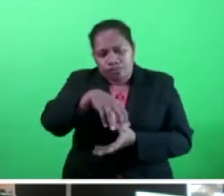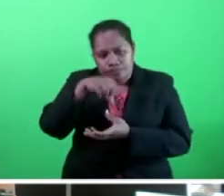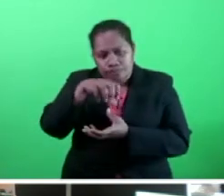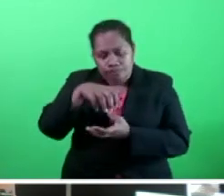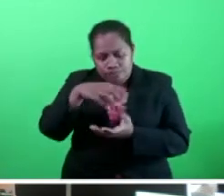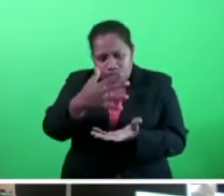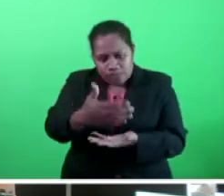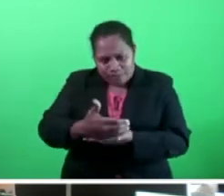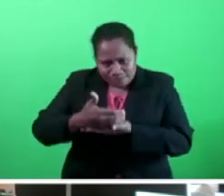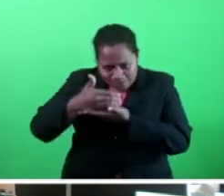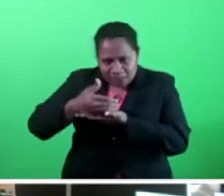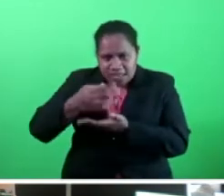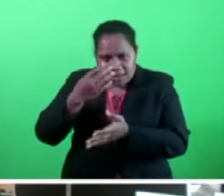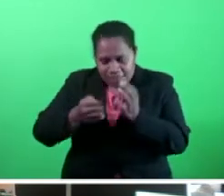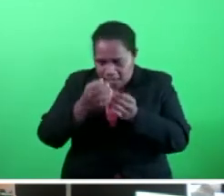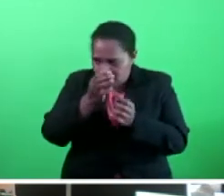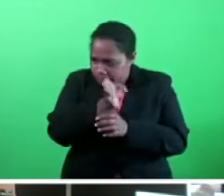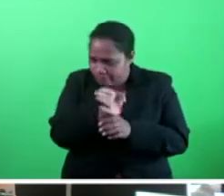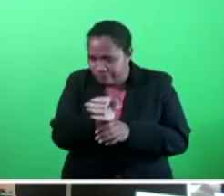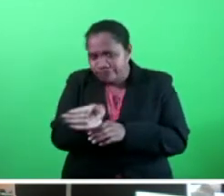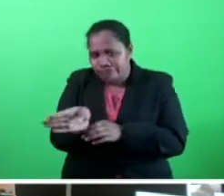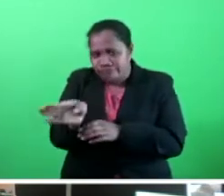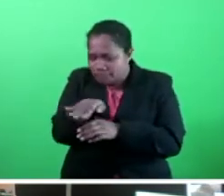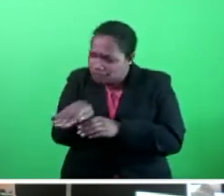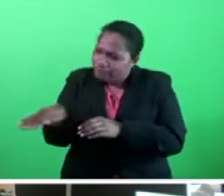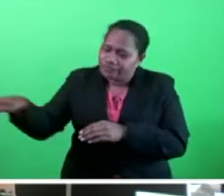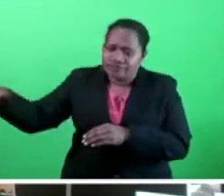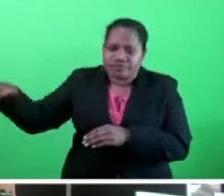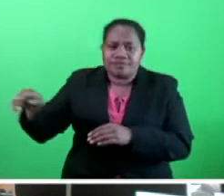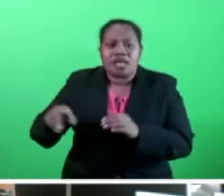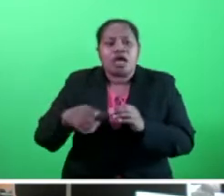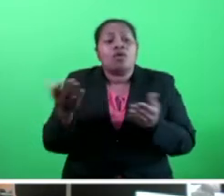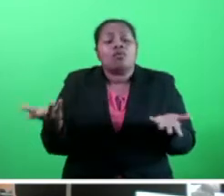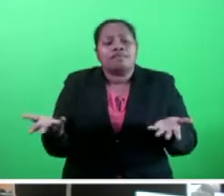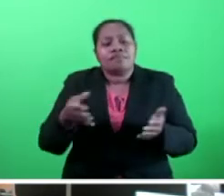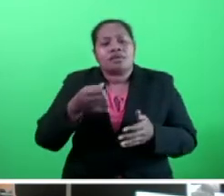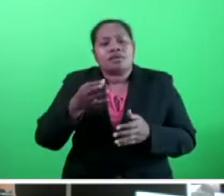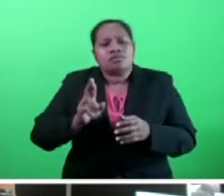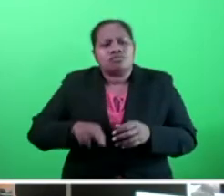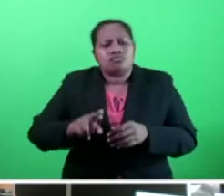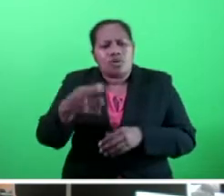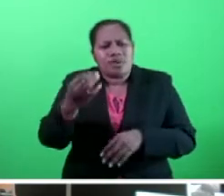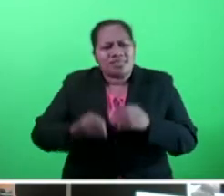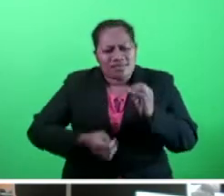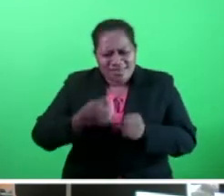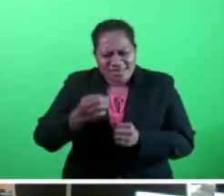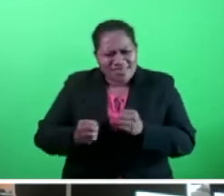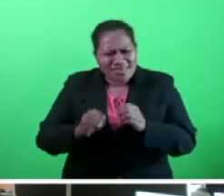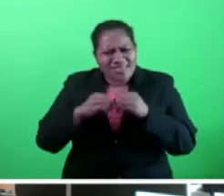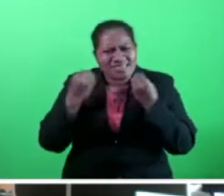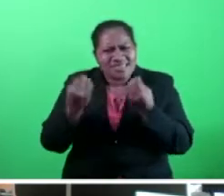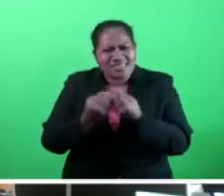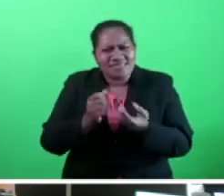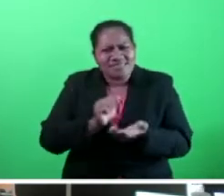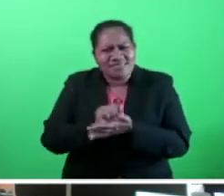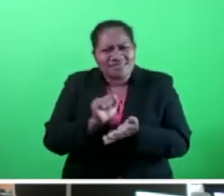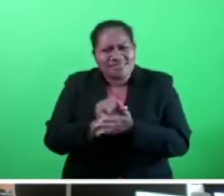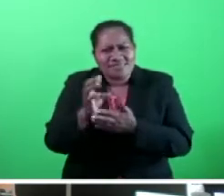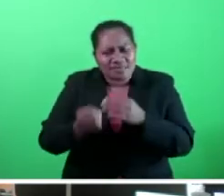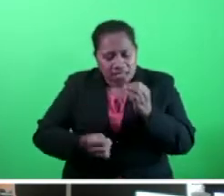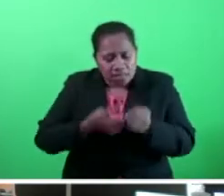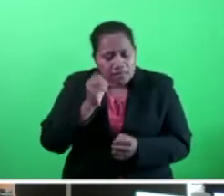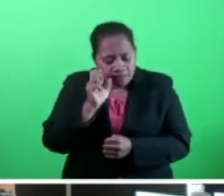this year we're looking at establishing a chiller in Singatoka. At the moment, we don't have a chiller in Singatoka. We don't have a collection center in